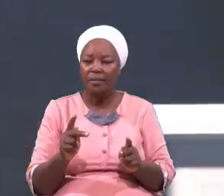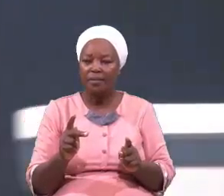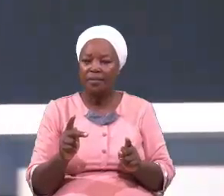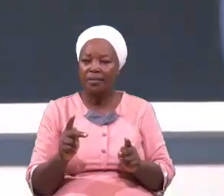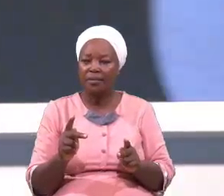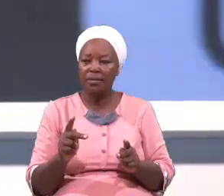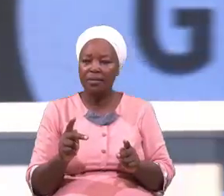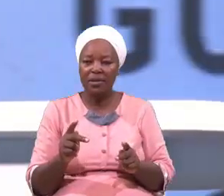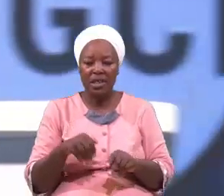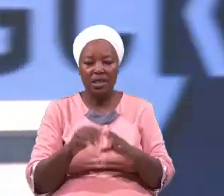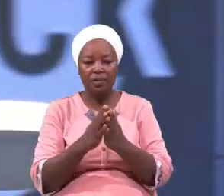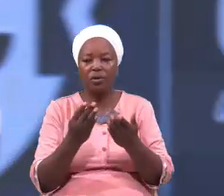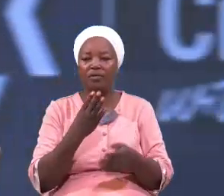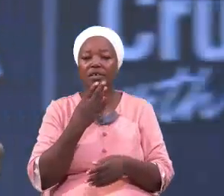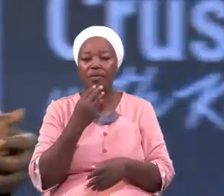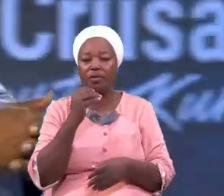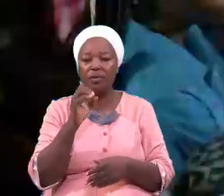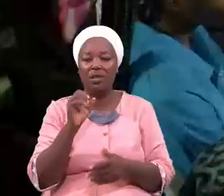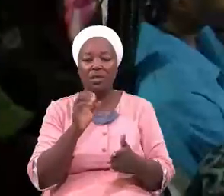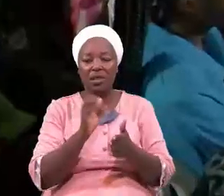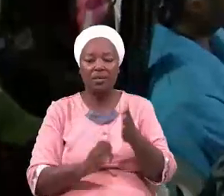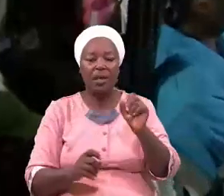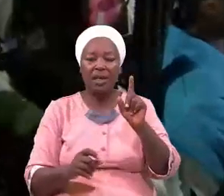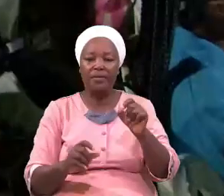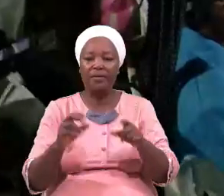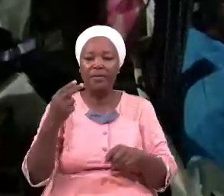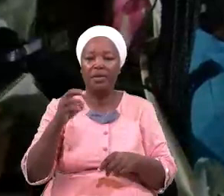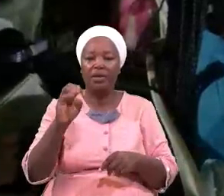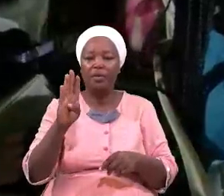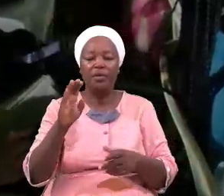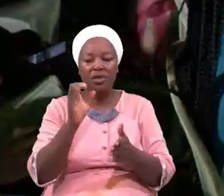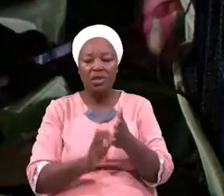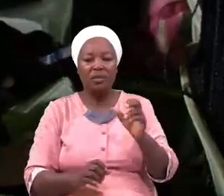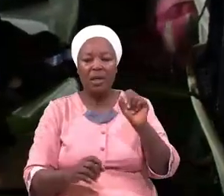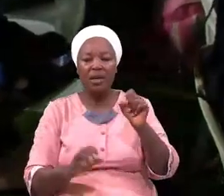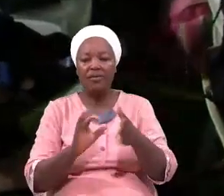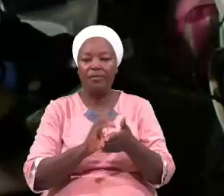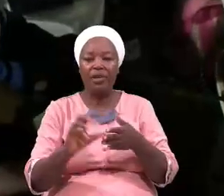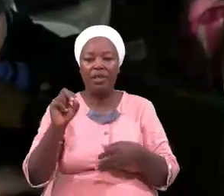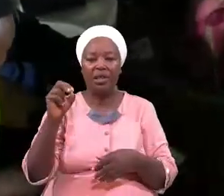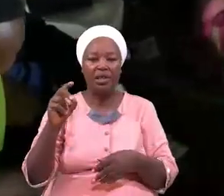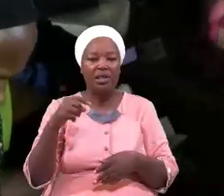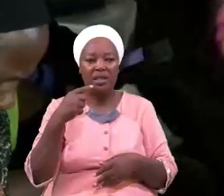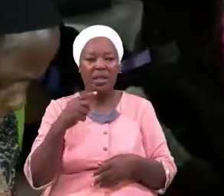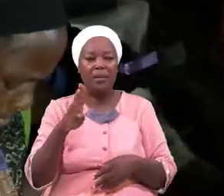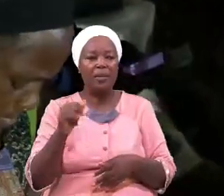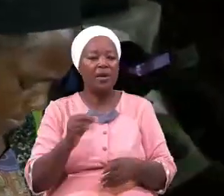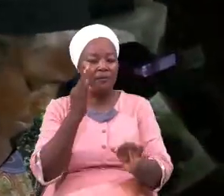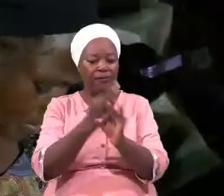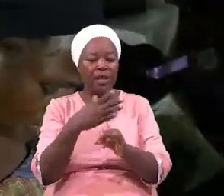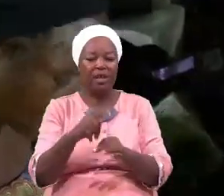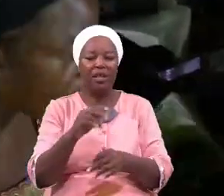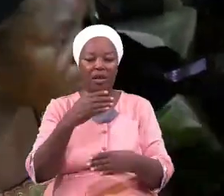Hebrews chapter 11, verse 30. It says, by faith, the walls of Jericho